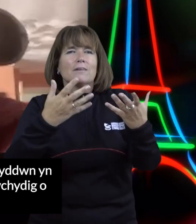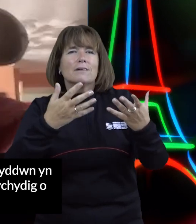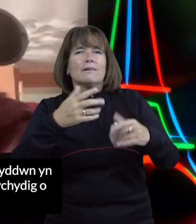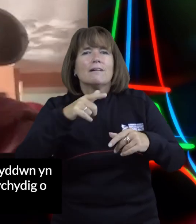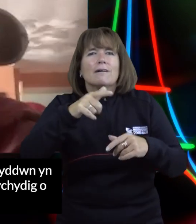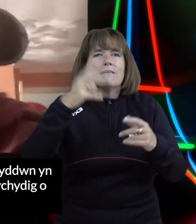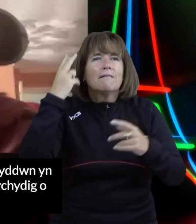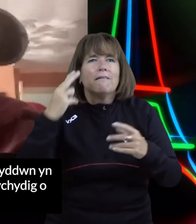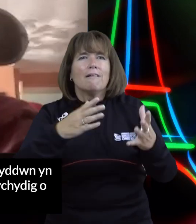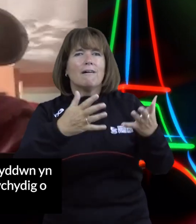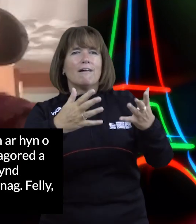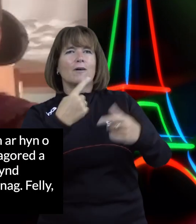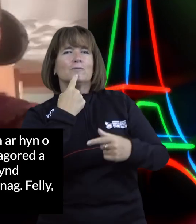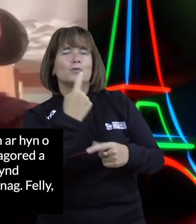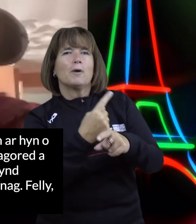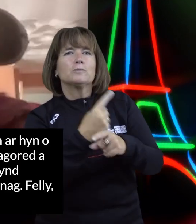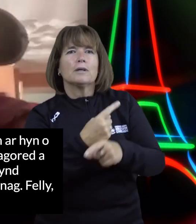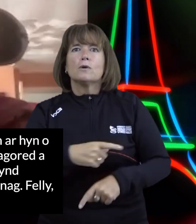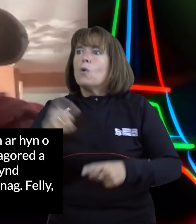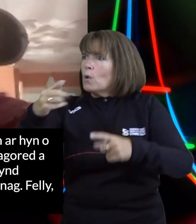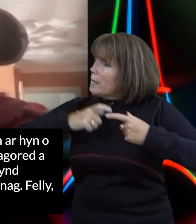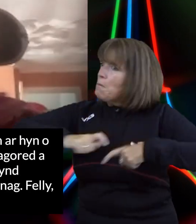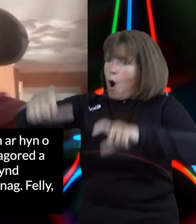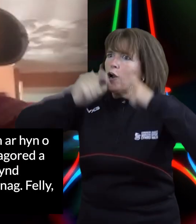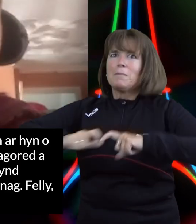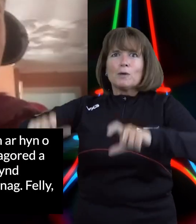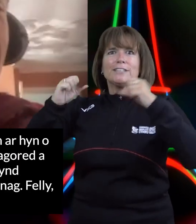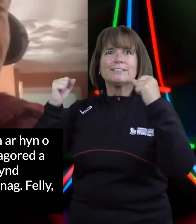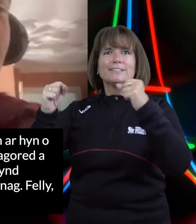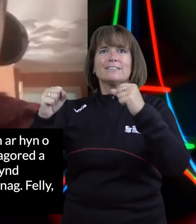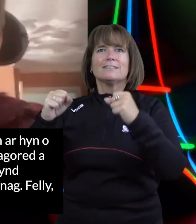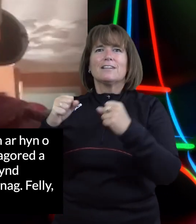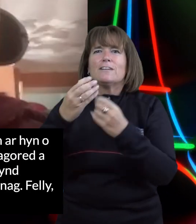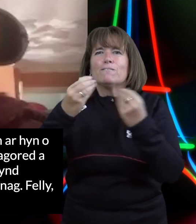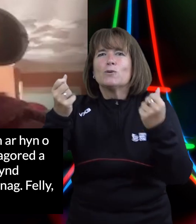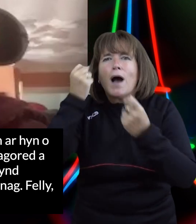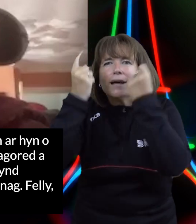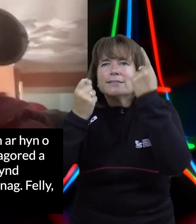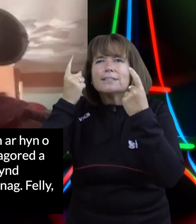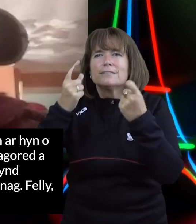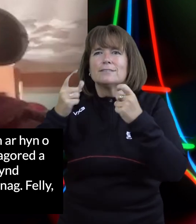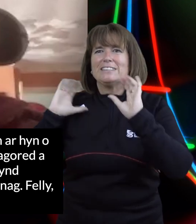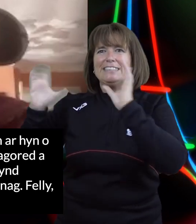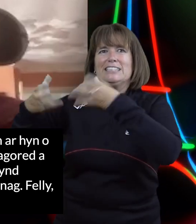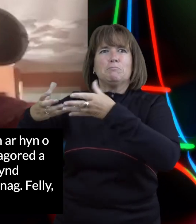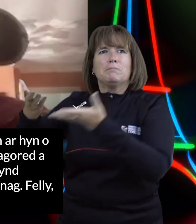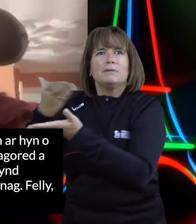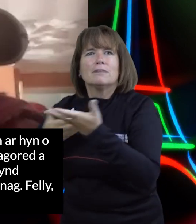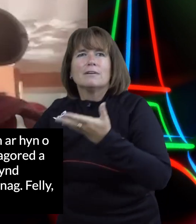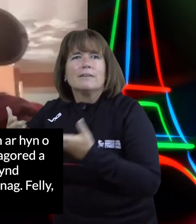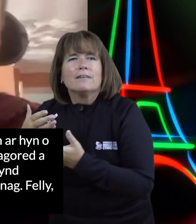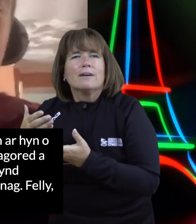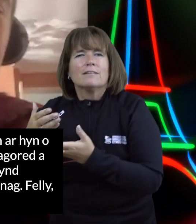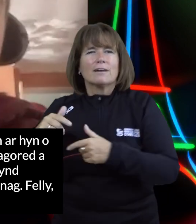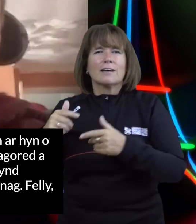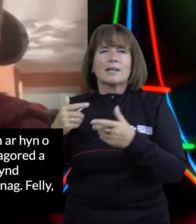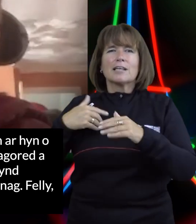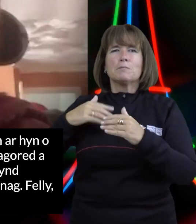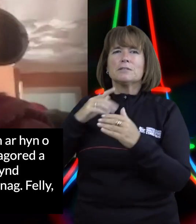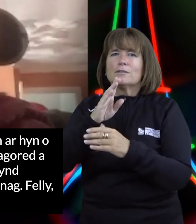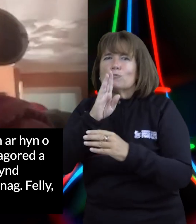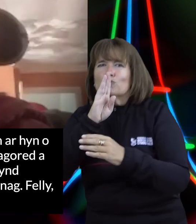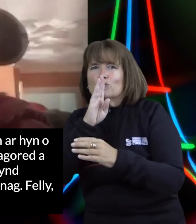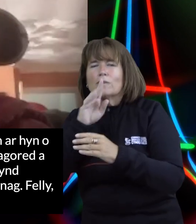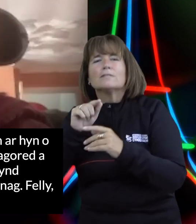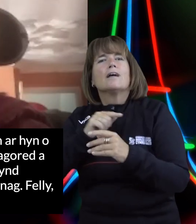be for Paris? We keep on about it. There's a few ideas going around the squad at the moment. I'm keeping it low